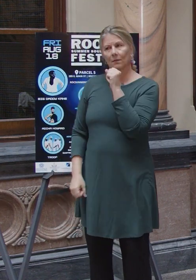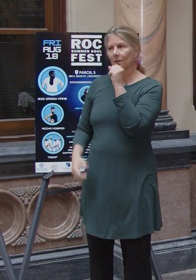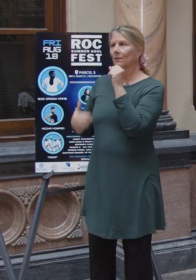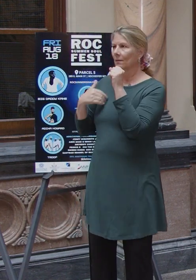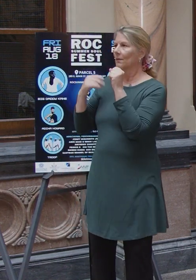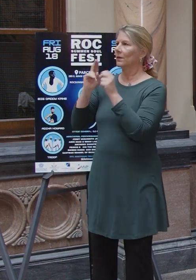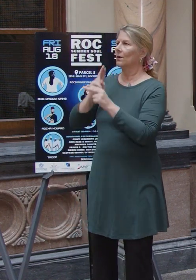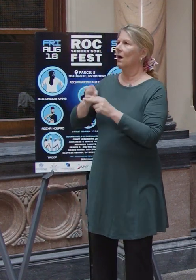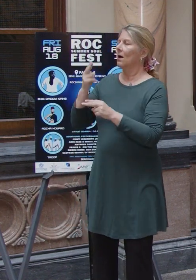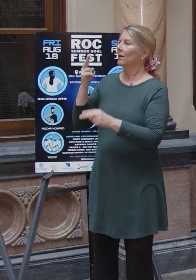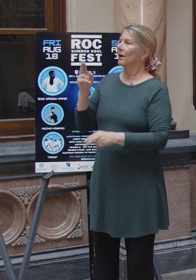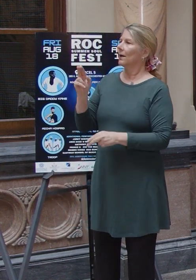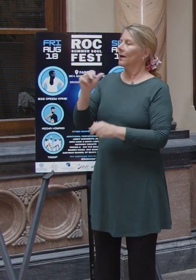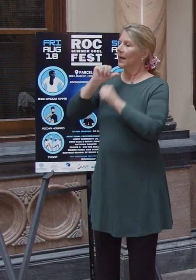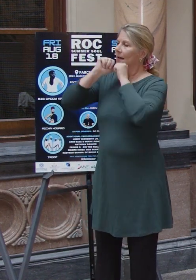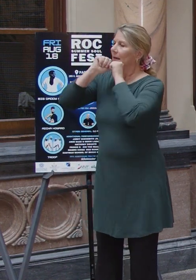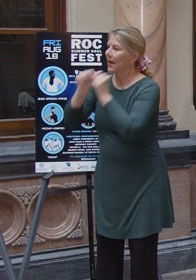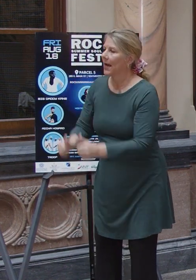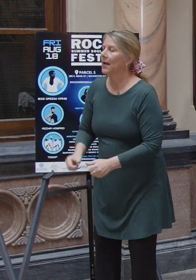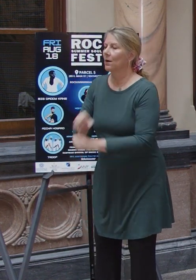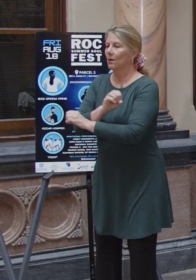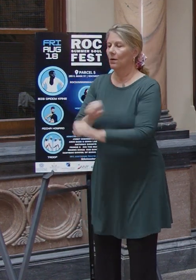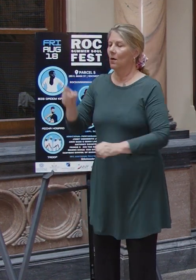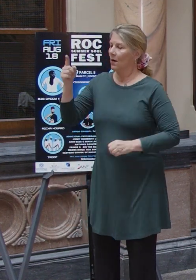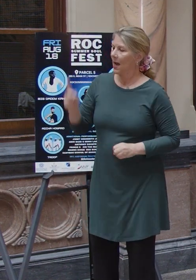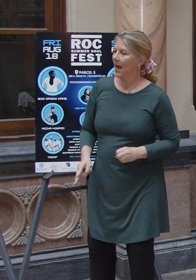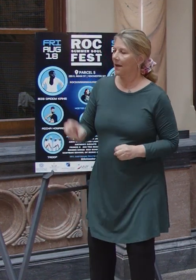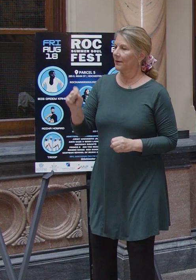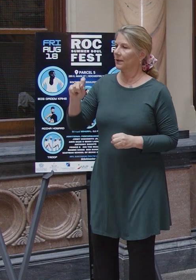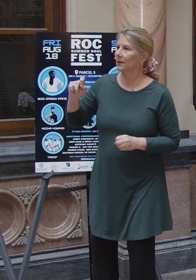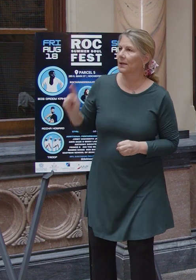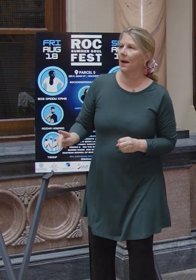Steppin'. He says, pick a BC date, cause you're history.